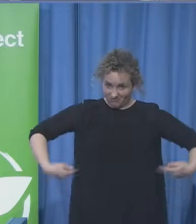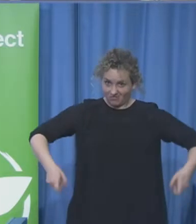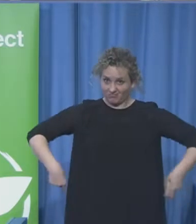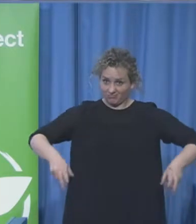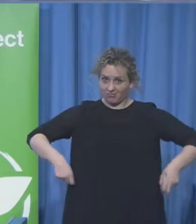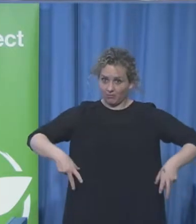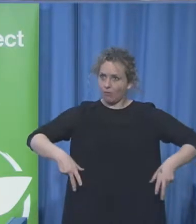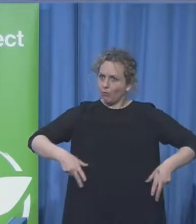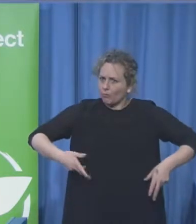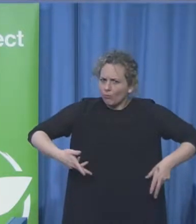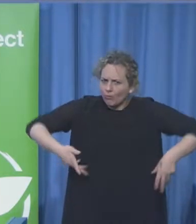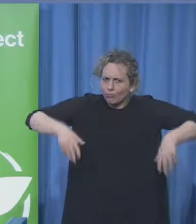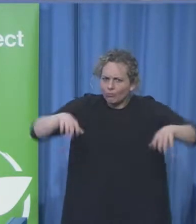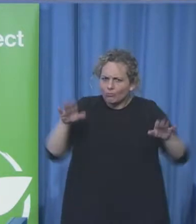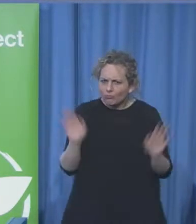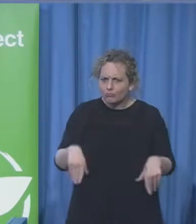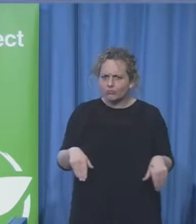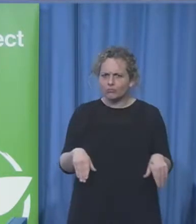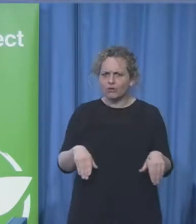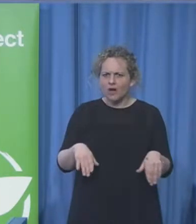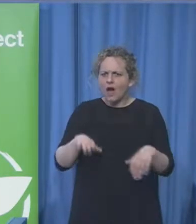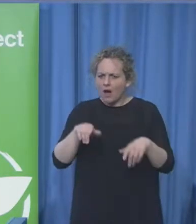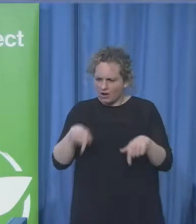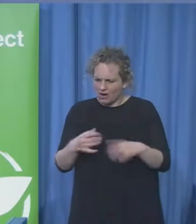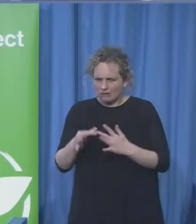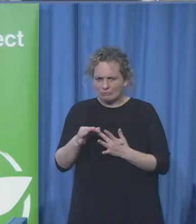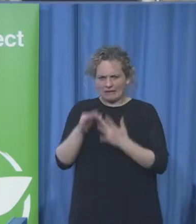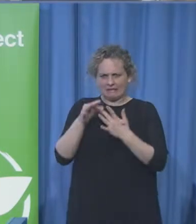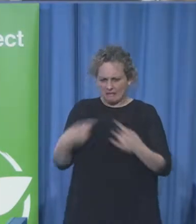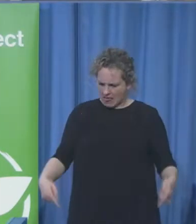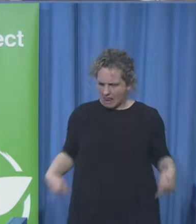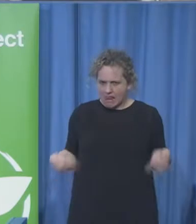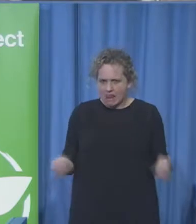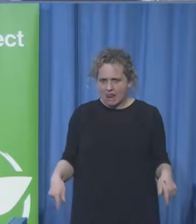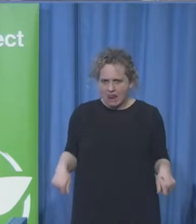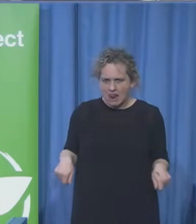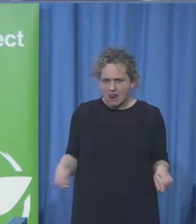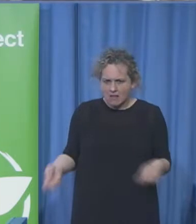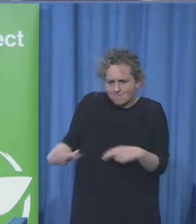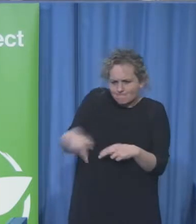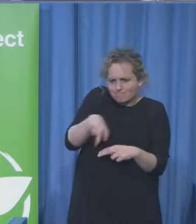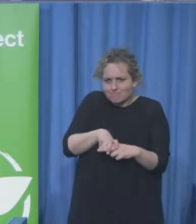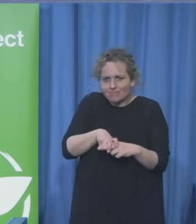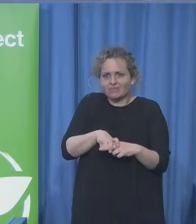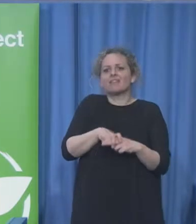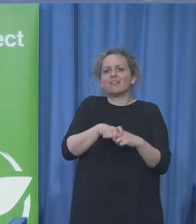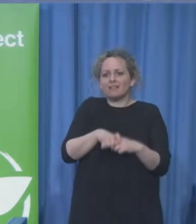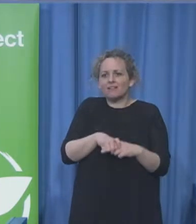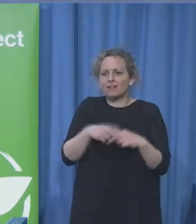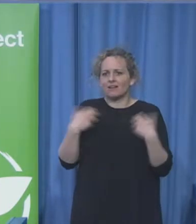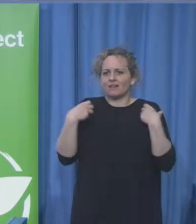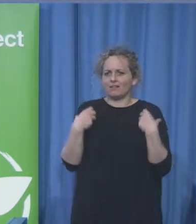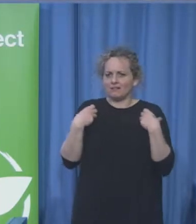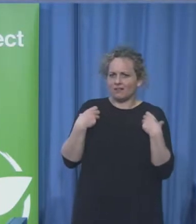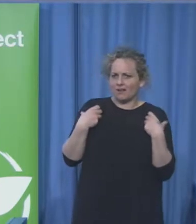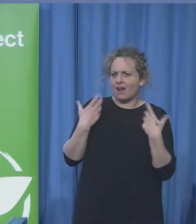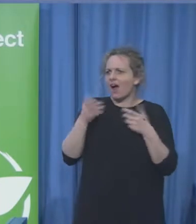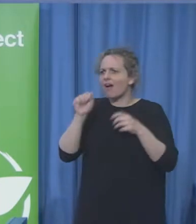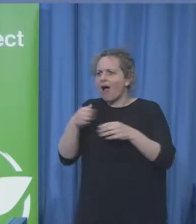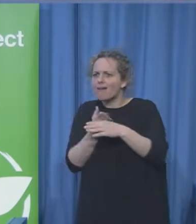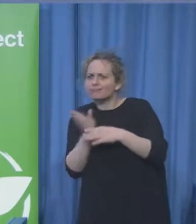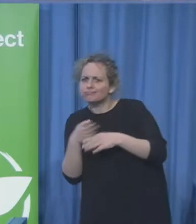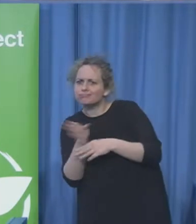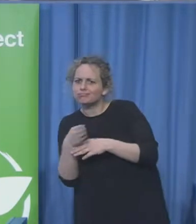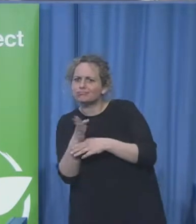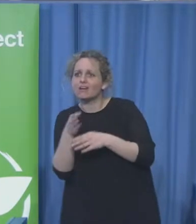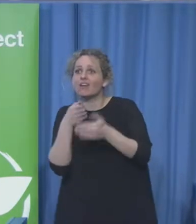wheelchair users into the forest so they can do all the treks and have the same experience as able-bodied can. So